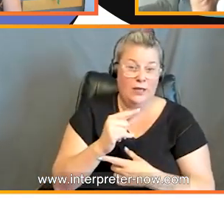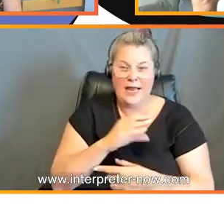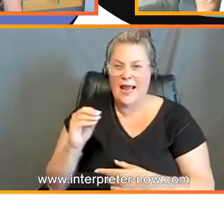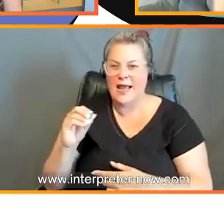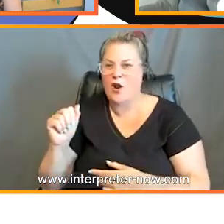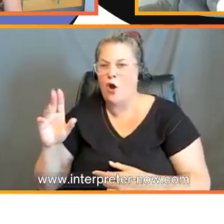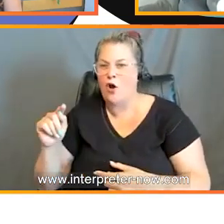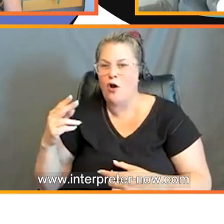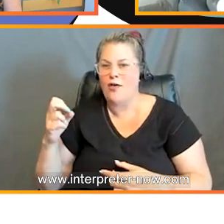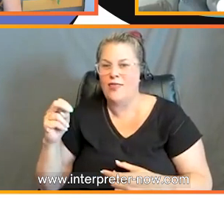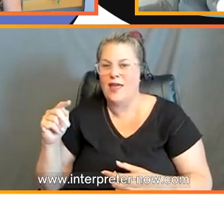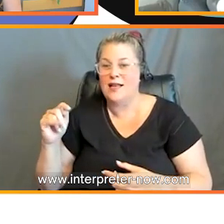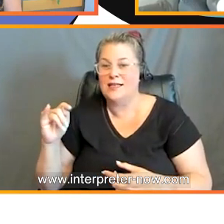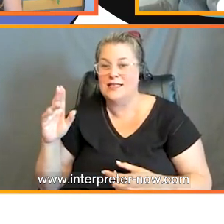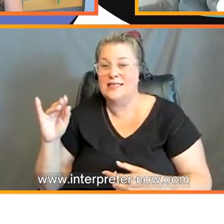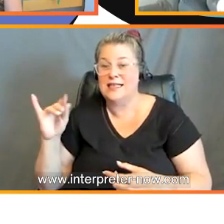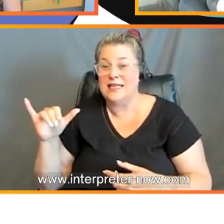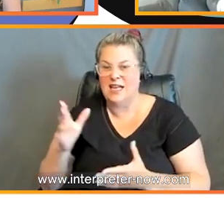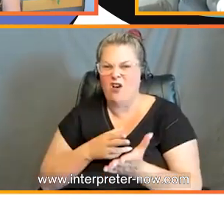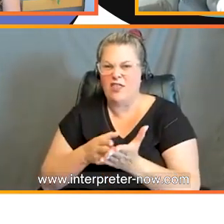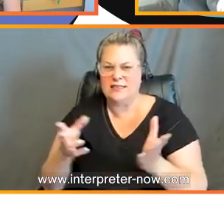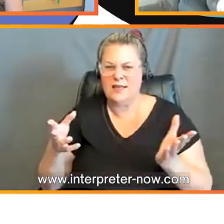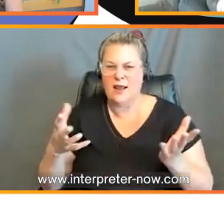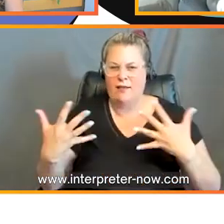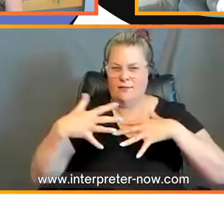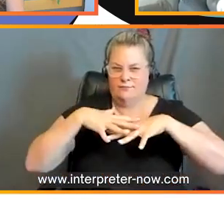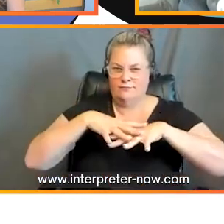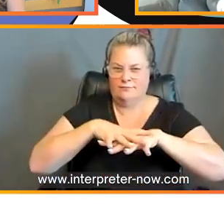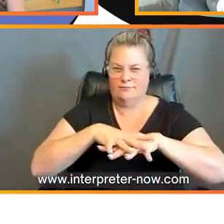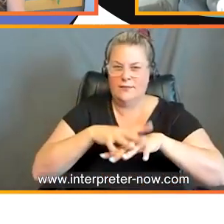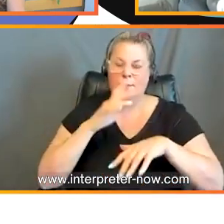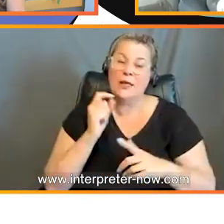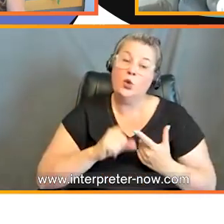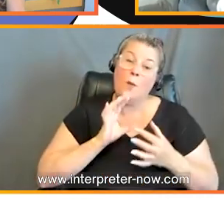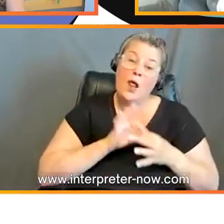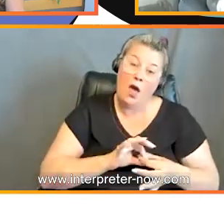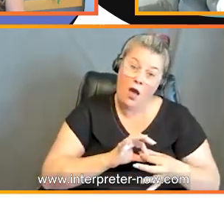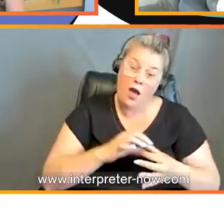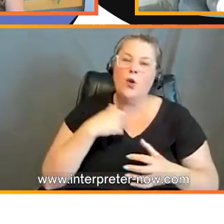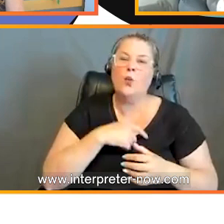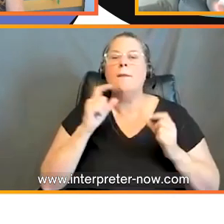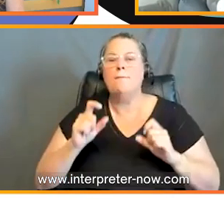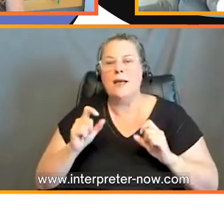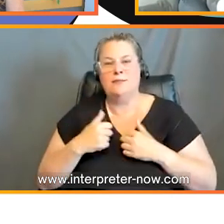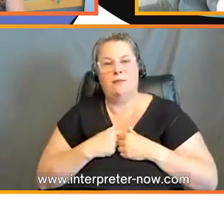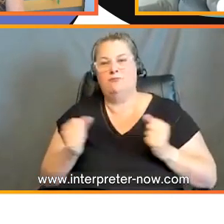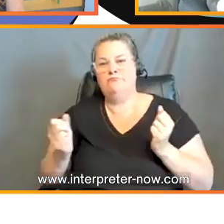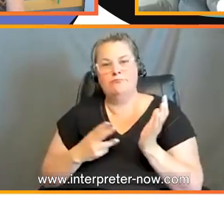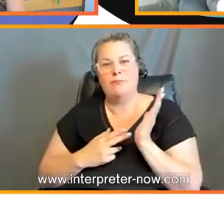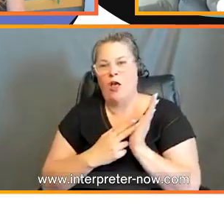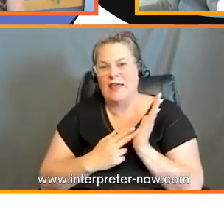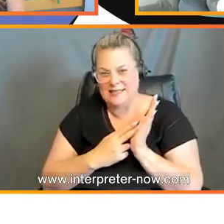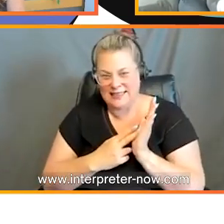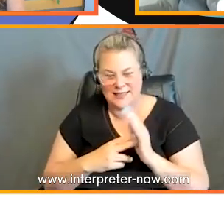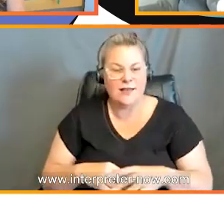authenticity are intertwined. Because in order to belong, we must be able to be who we